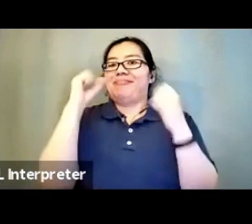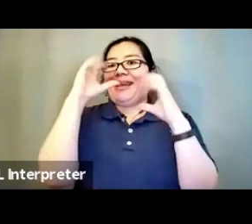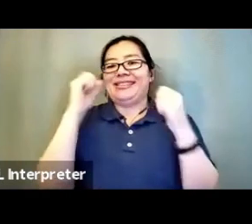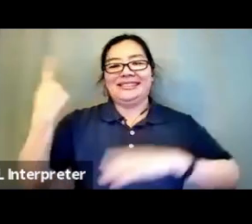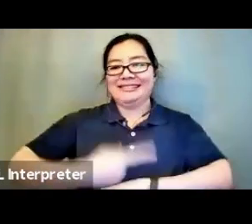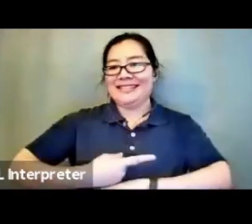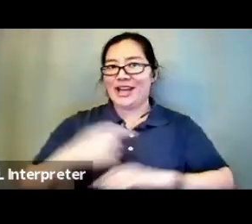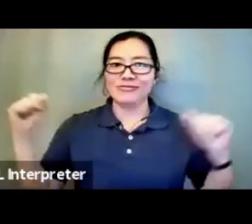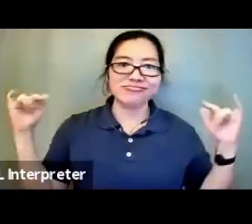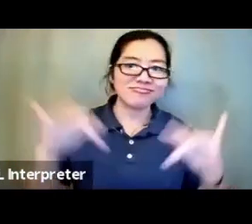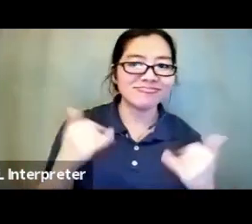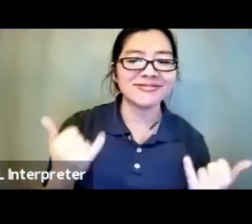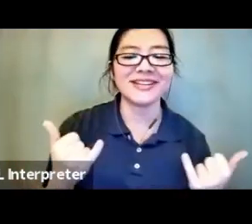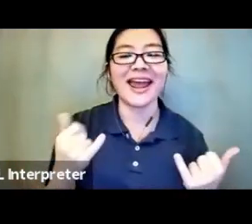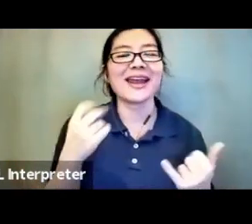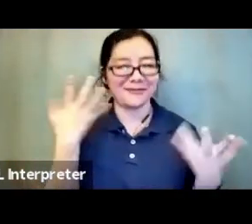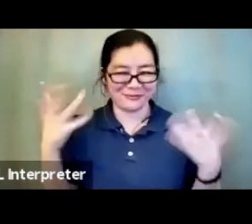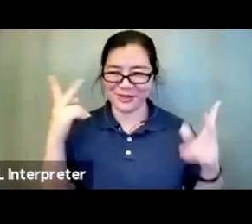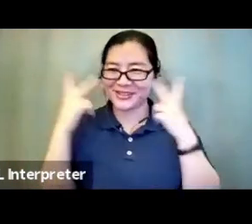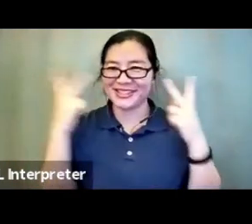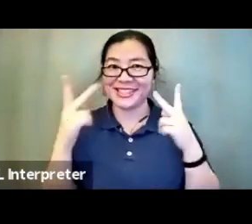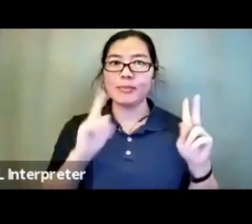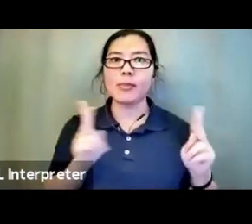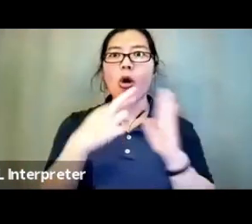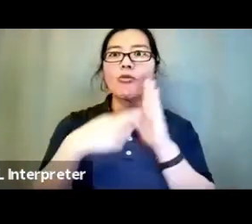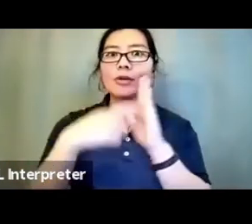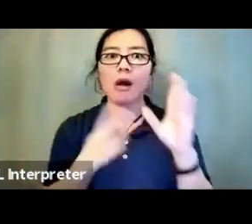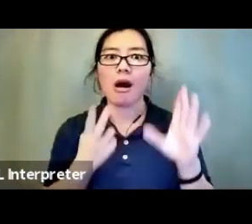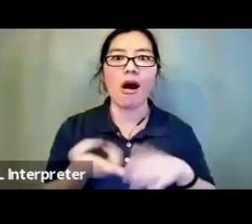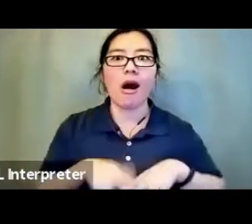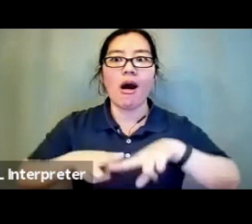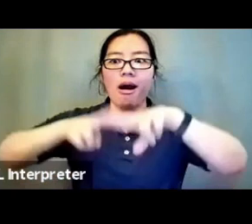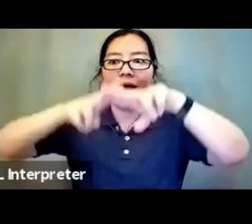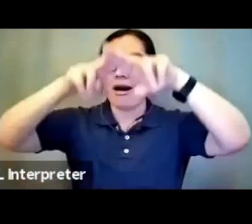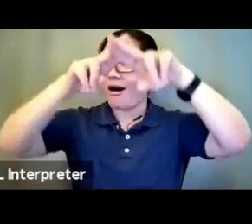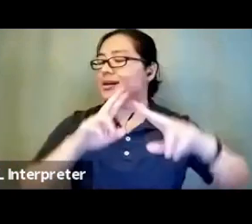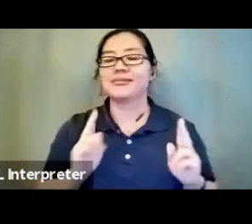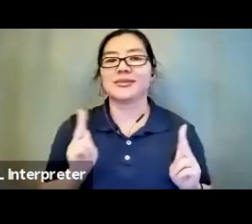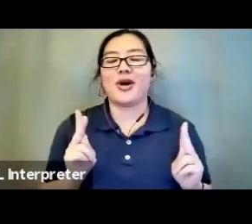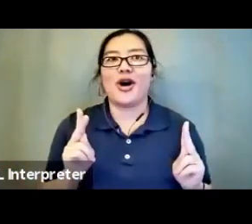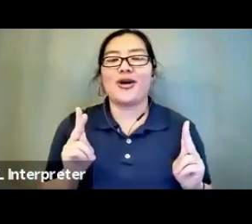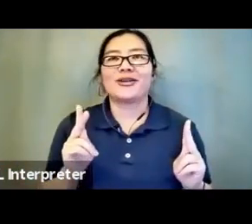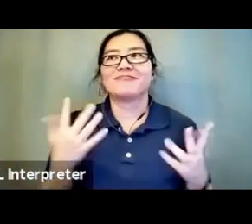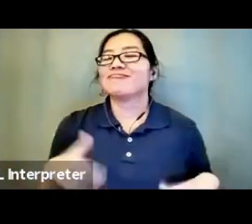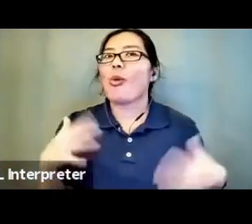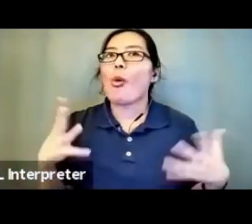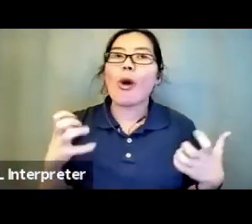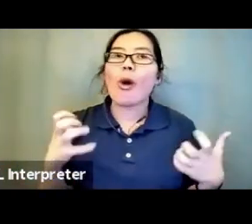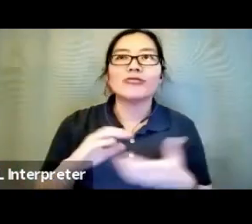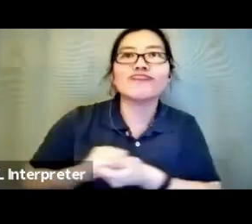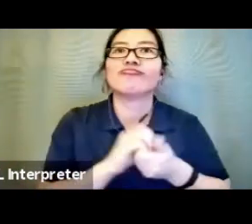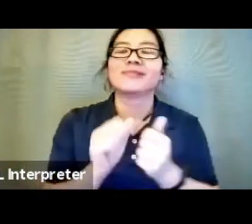attendance numbers only increase as the day went on, that a lot of folks like myself could not think of better people to be listening to and